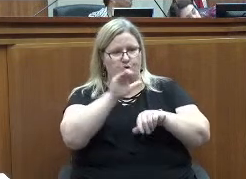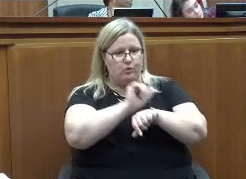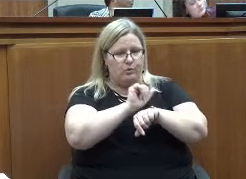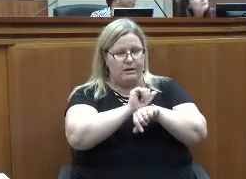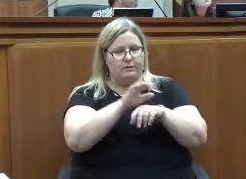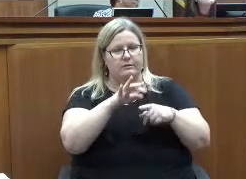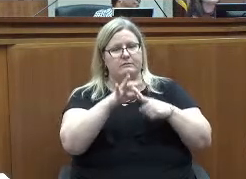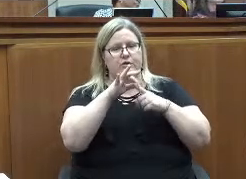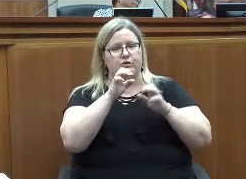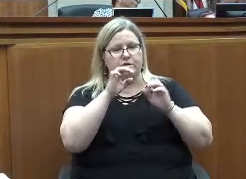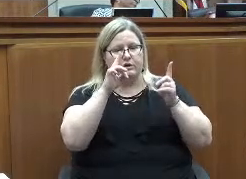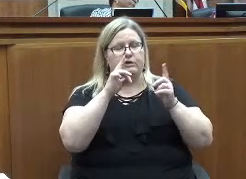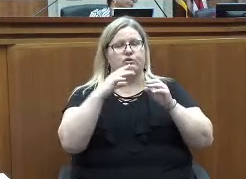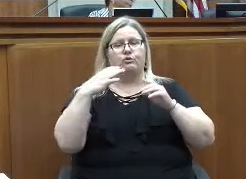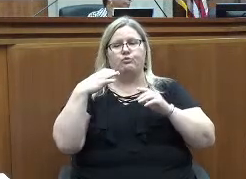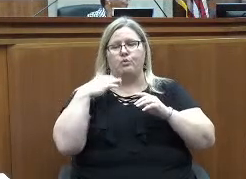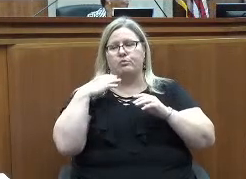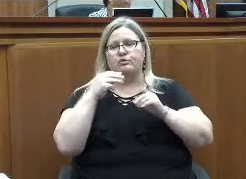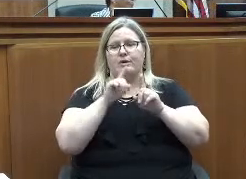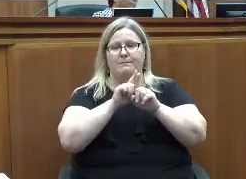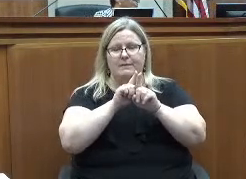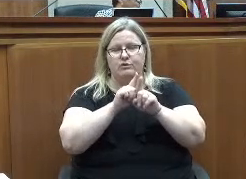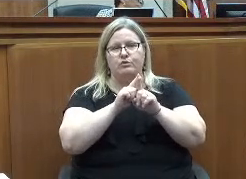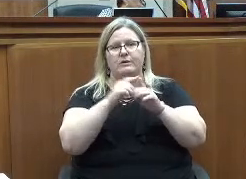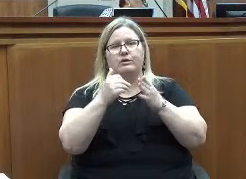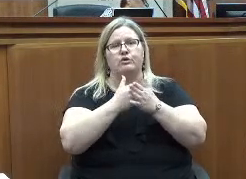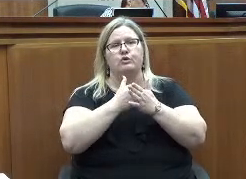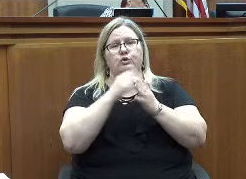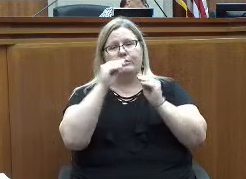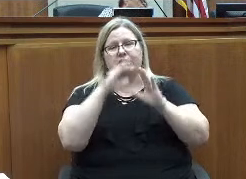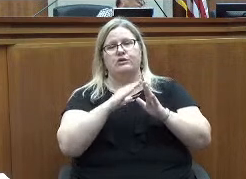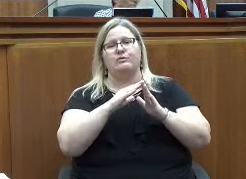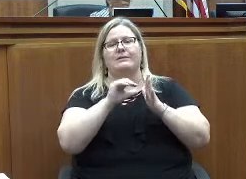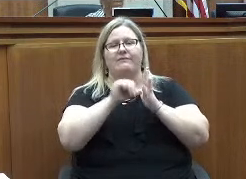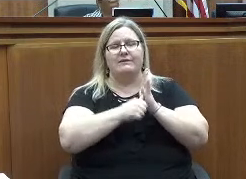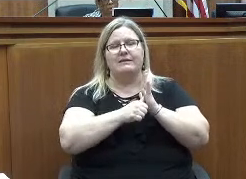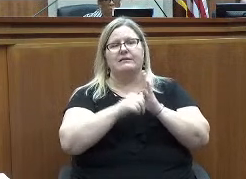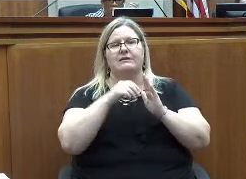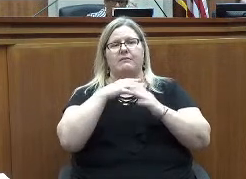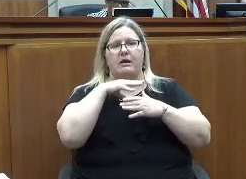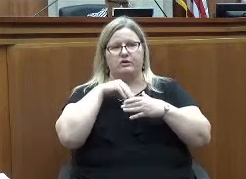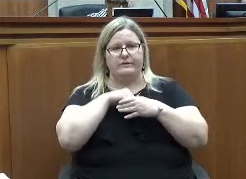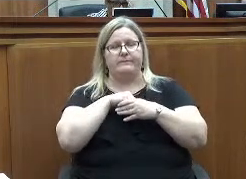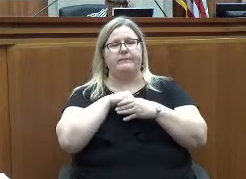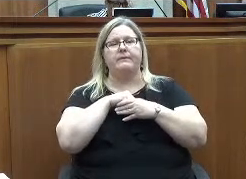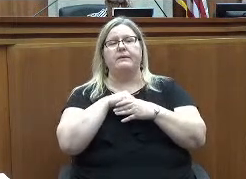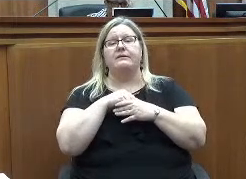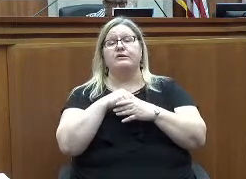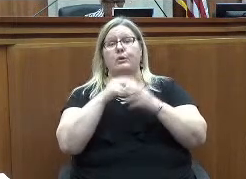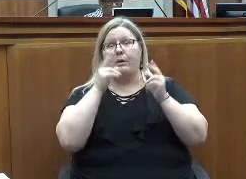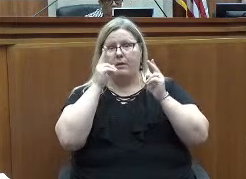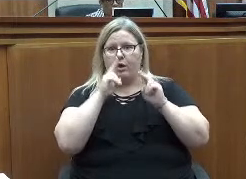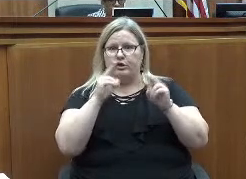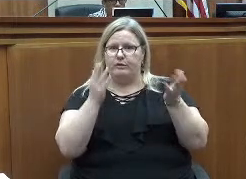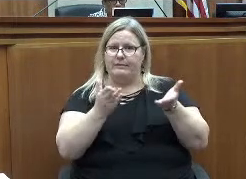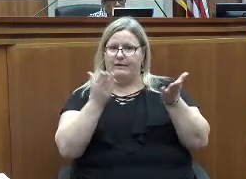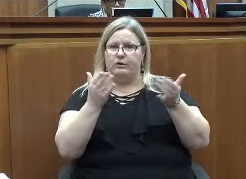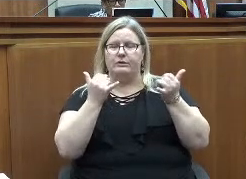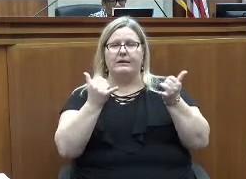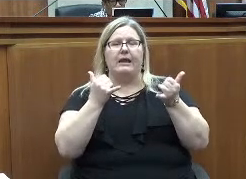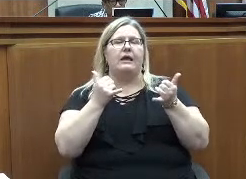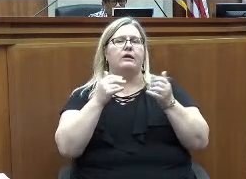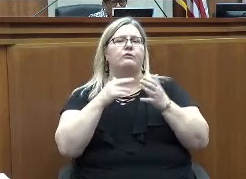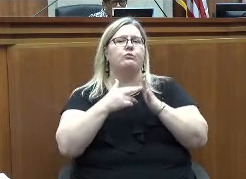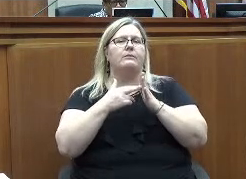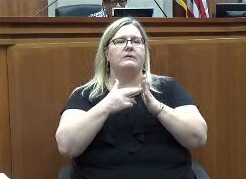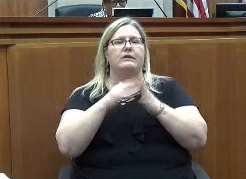and mentoring new teachers with an emphasis on autism. It is an honor to be here today to represent our community in